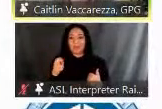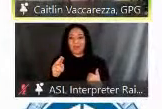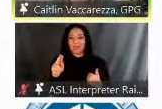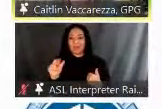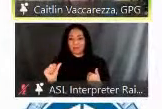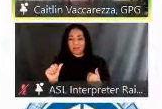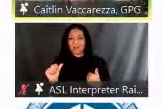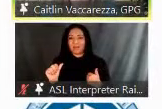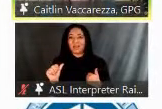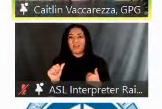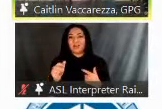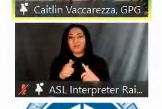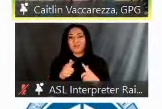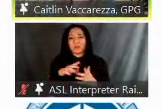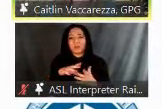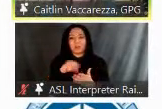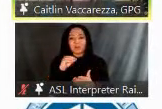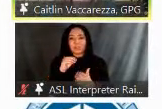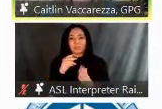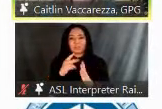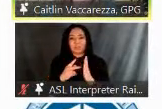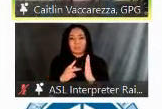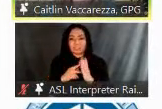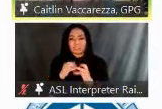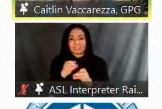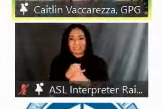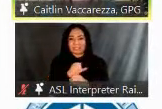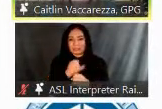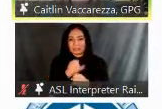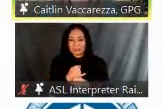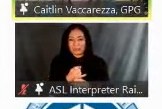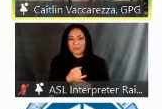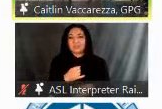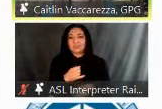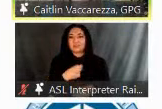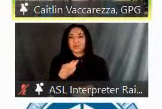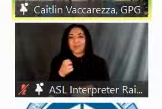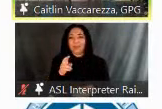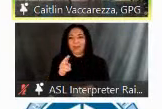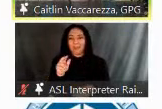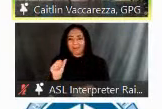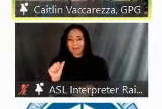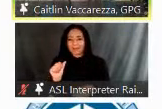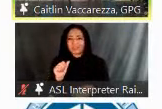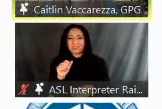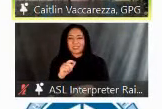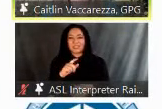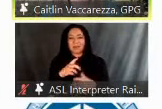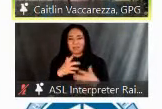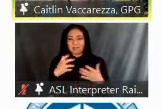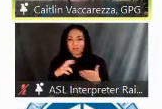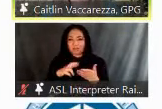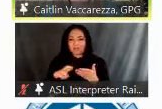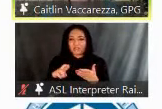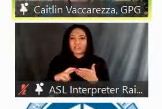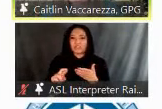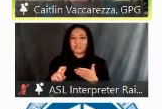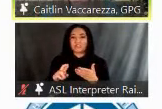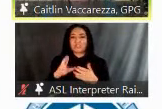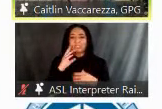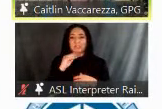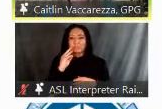Institute. Hannah, in addition to being a member of this work group, has extensive research experience as a senior policy advisor